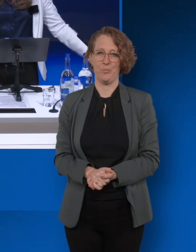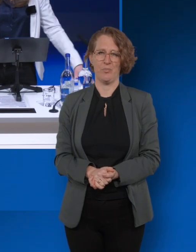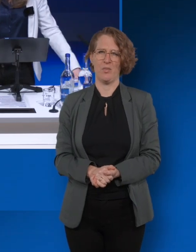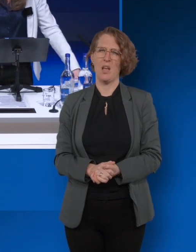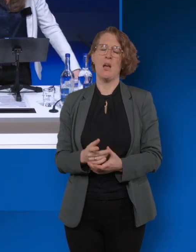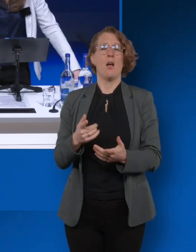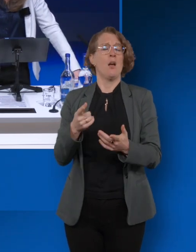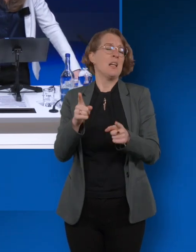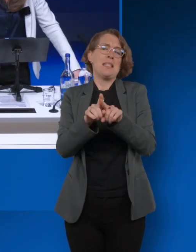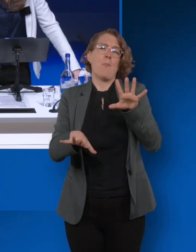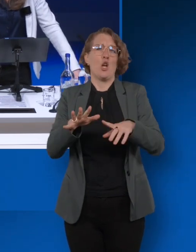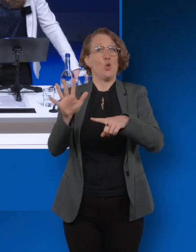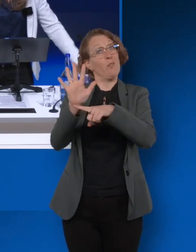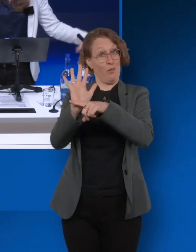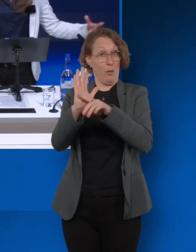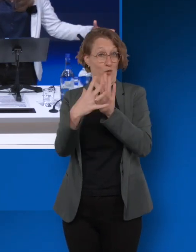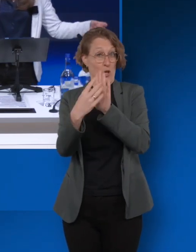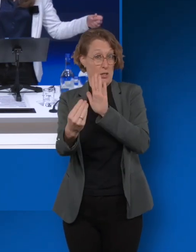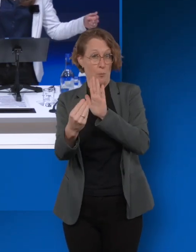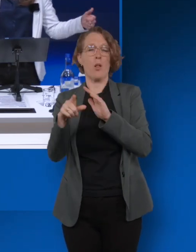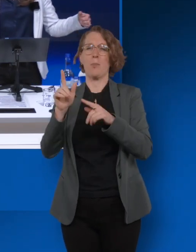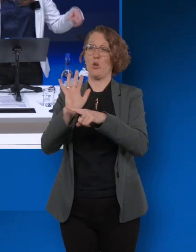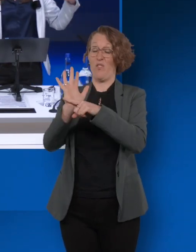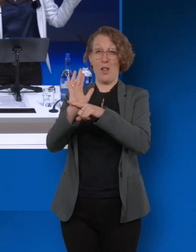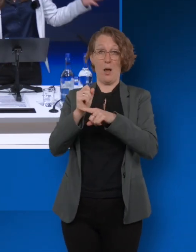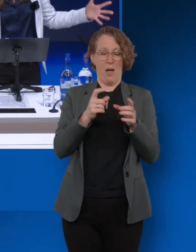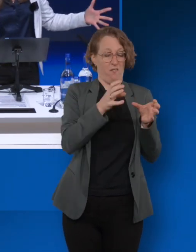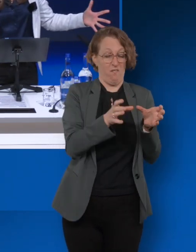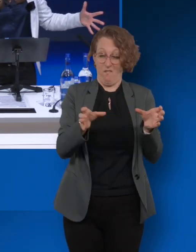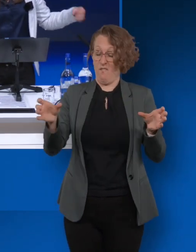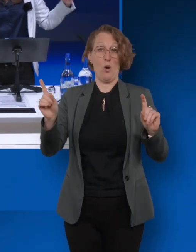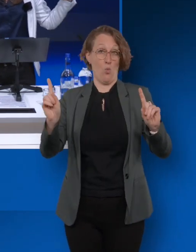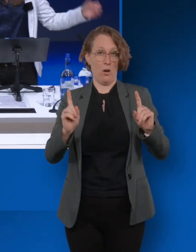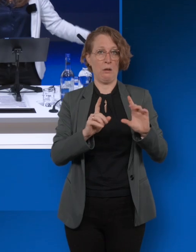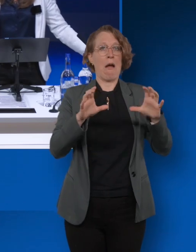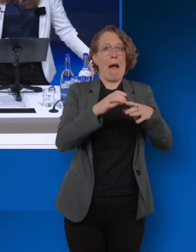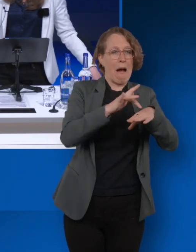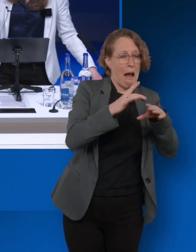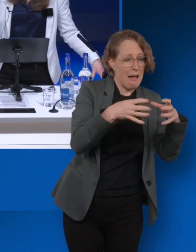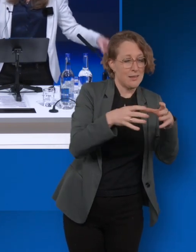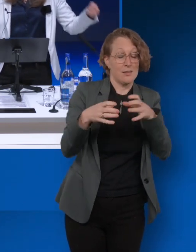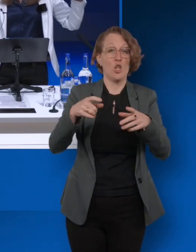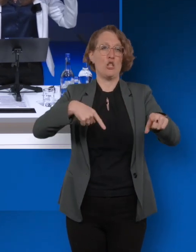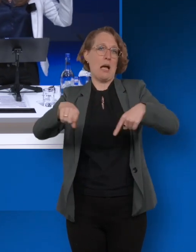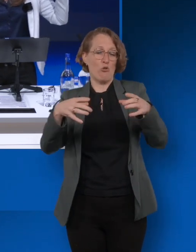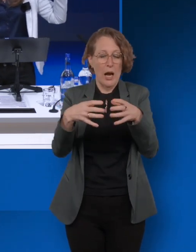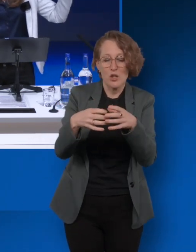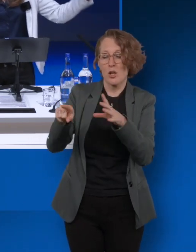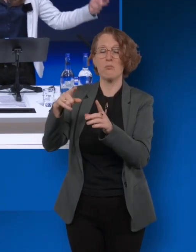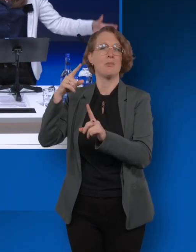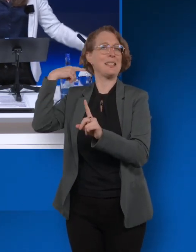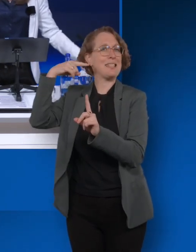a film has a number of building blocks. It has a cast, it has a director, it has a soundtrack, it has